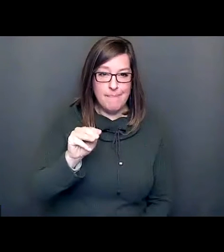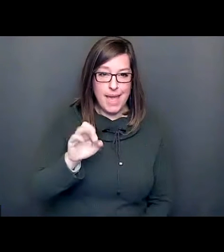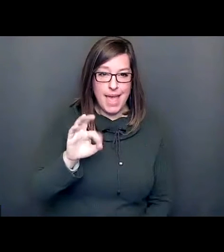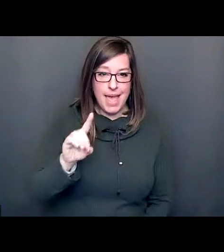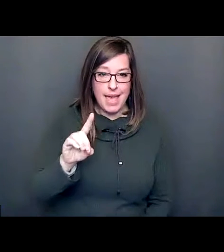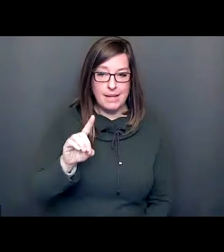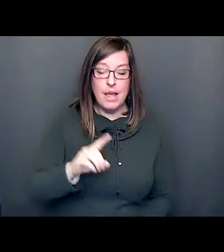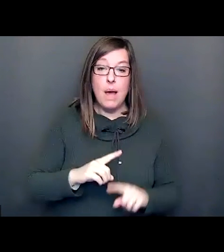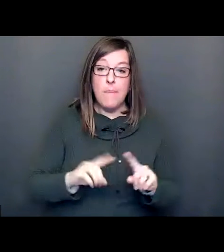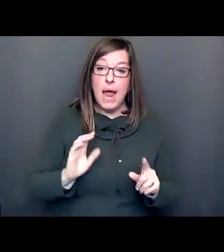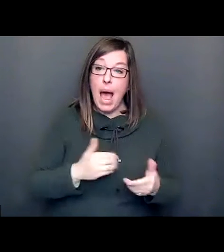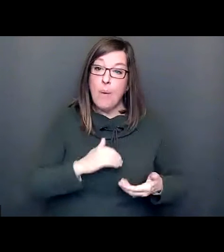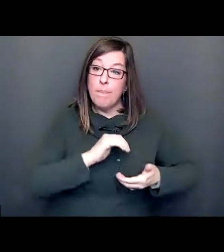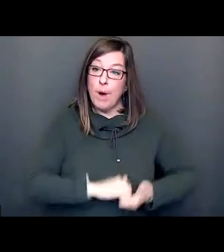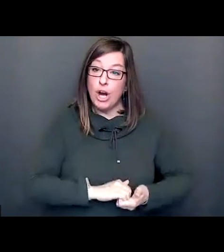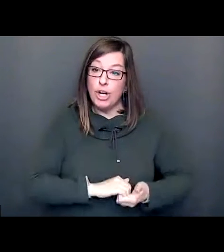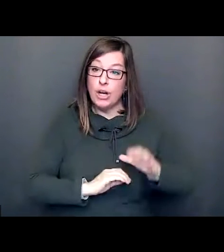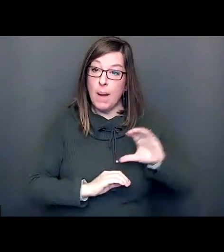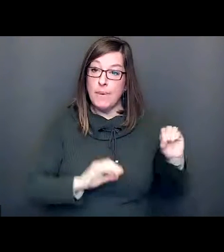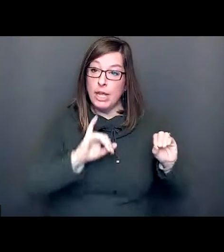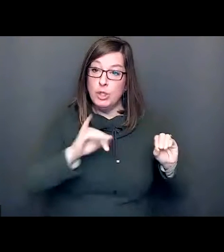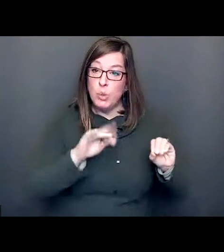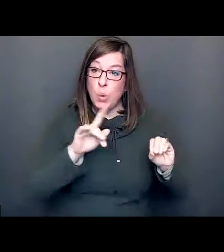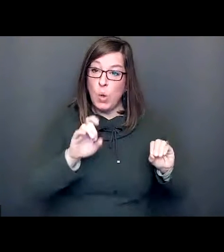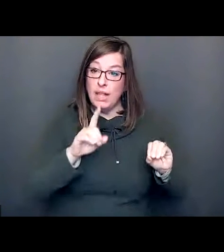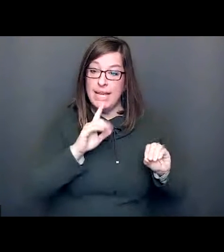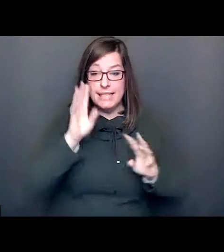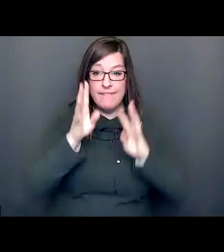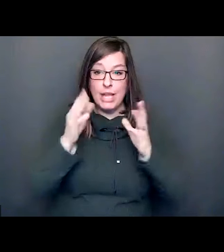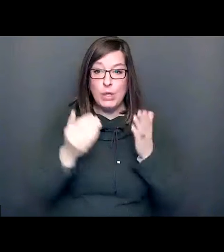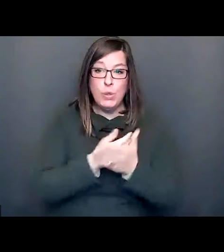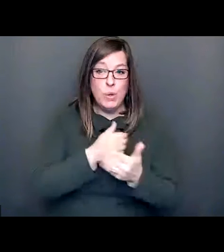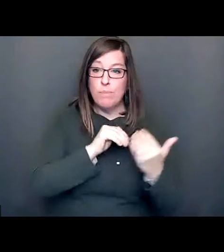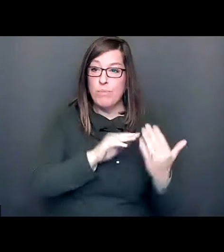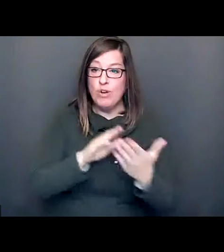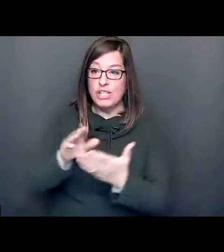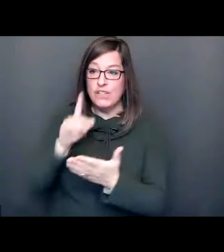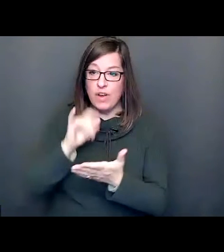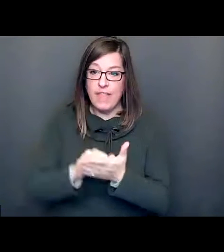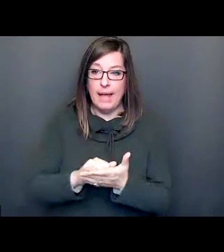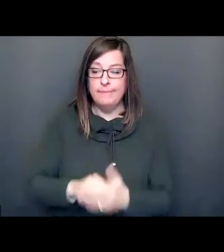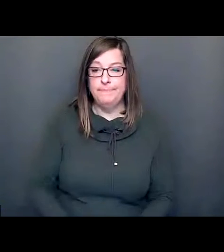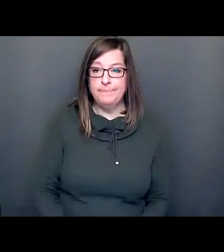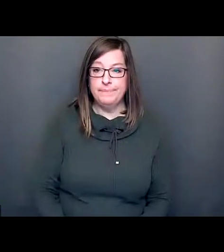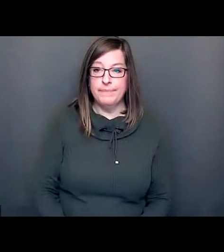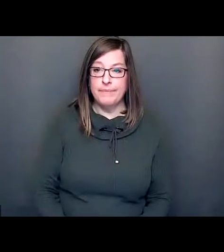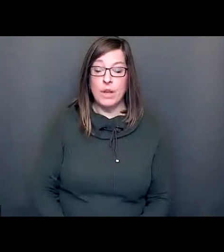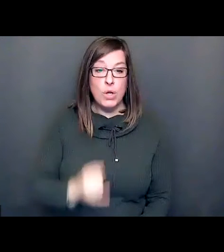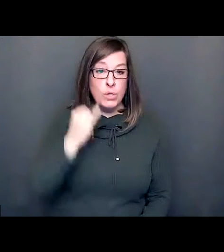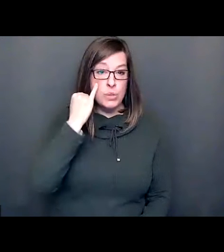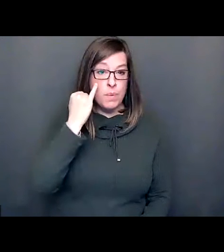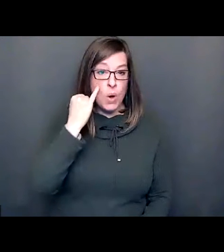created some innovative approaches to doing that. In other words, if you needed to